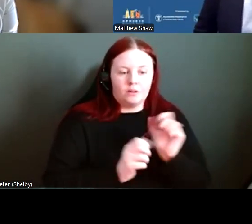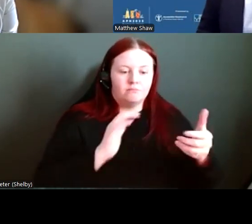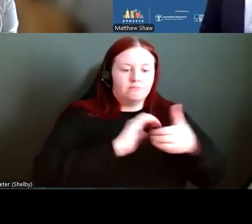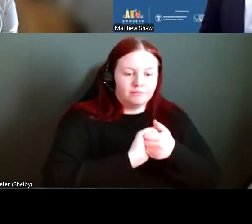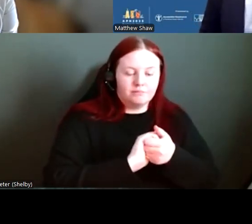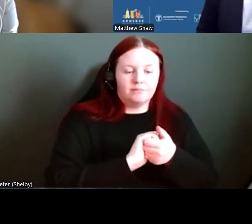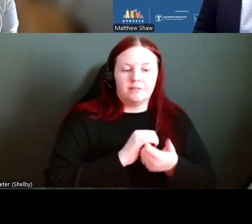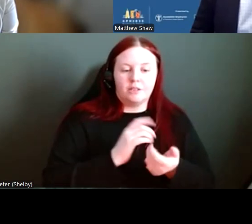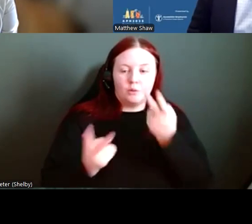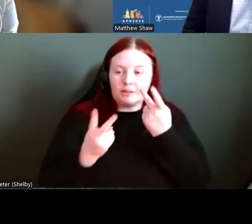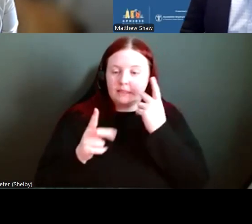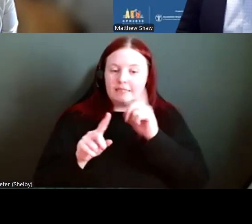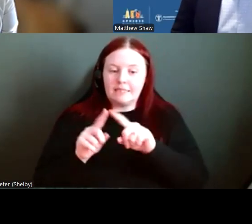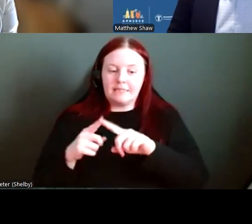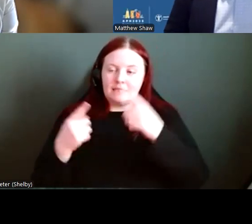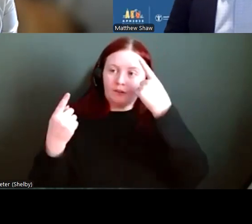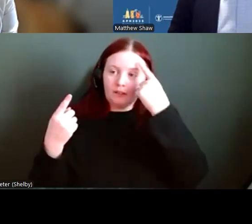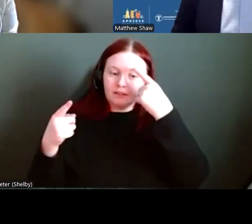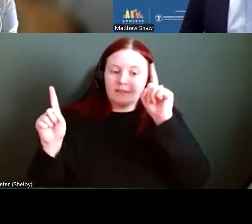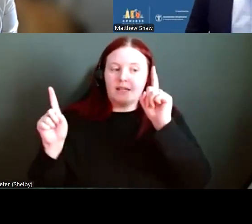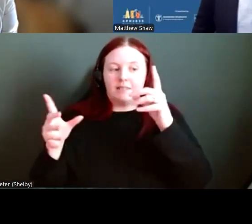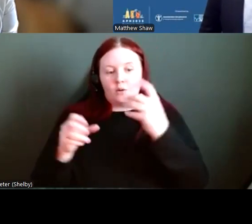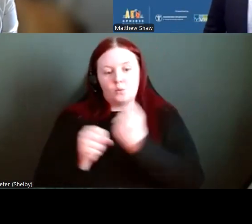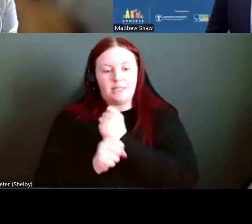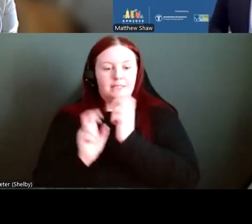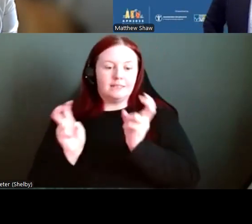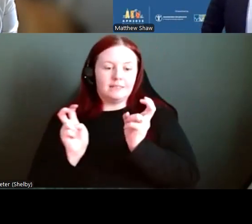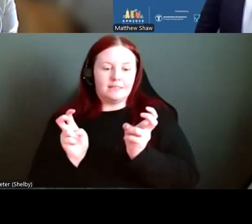the organization around, and we're trying to figure out